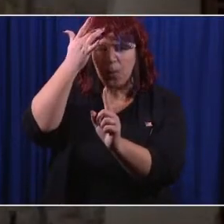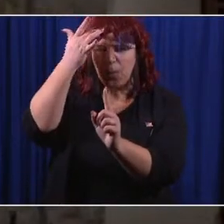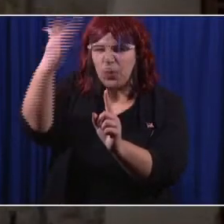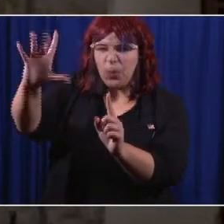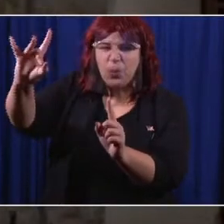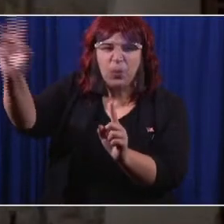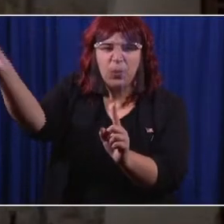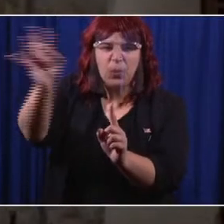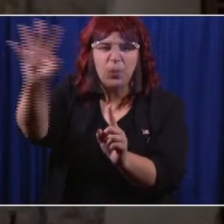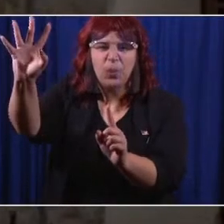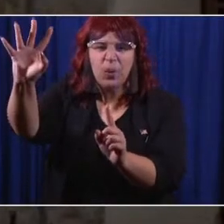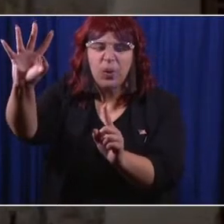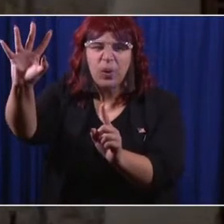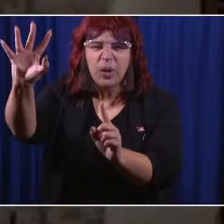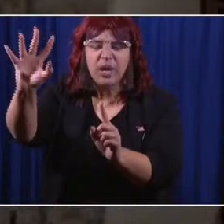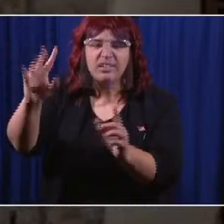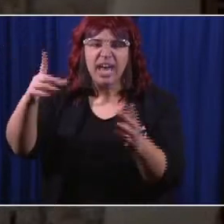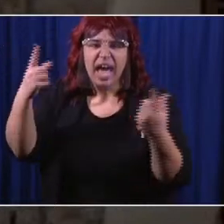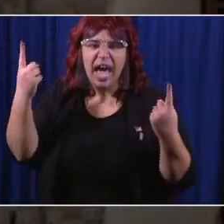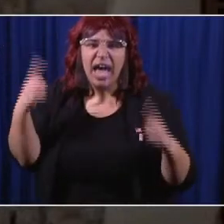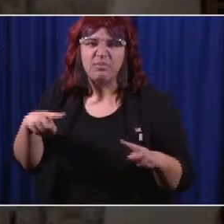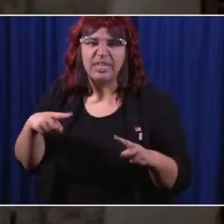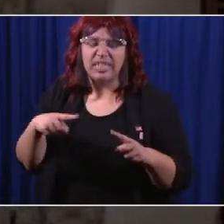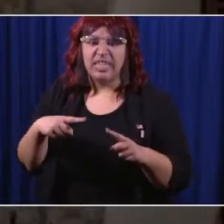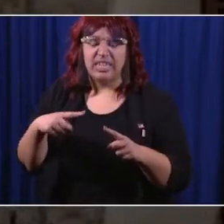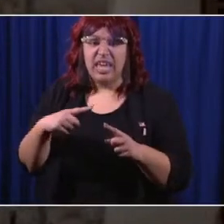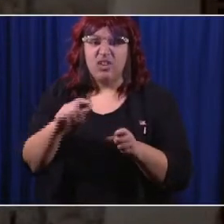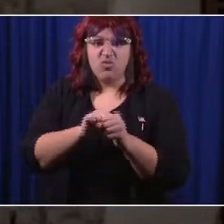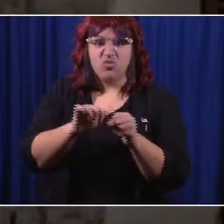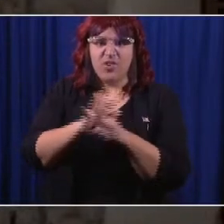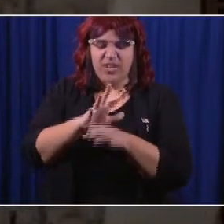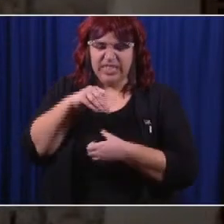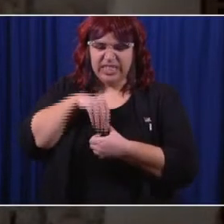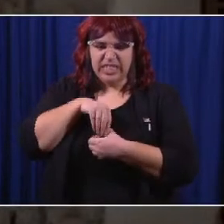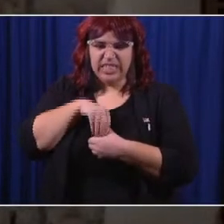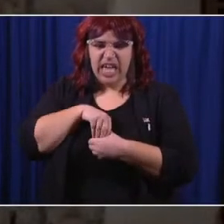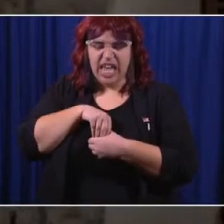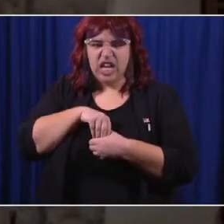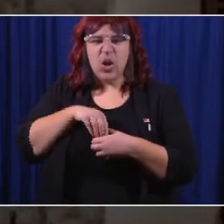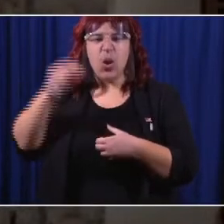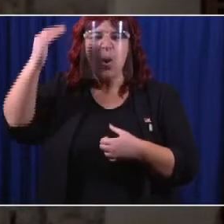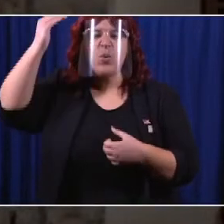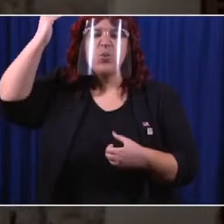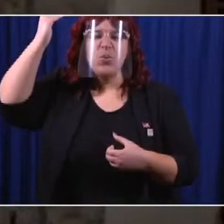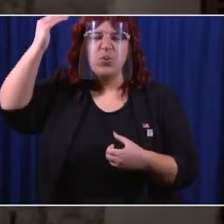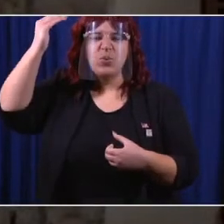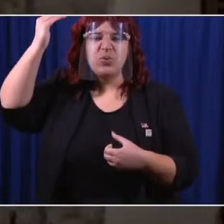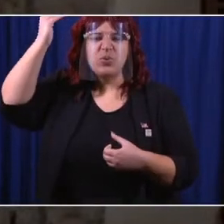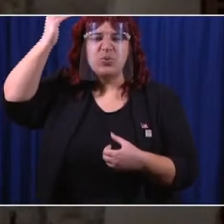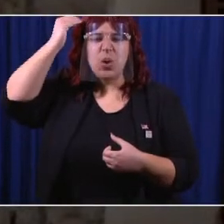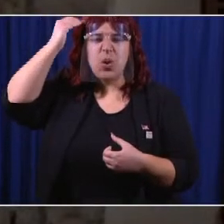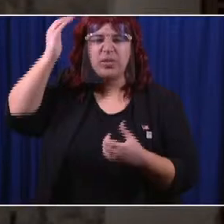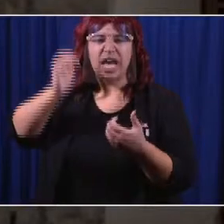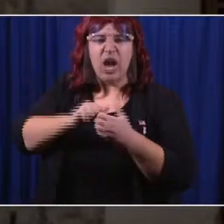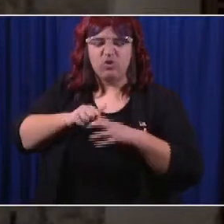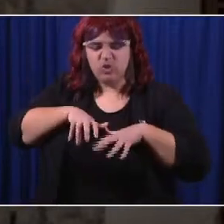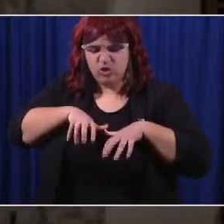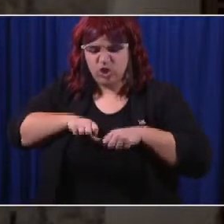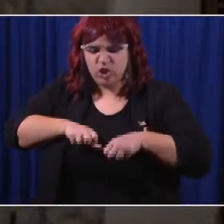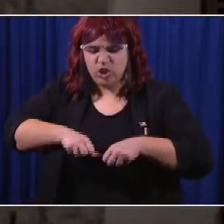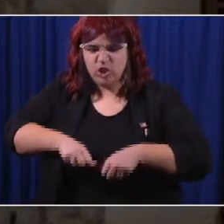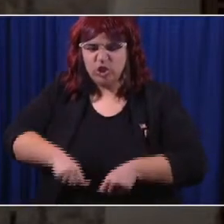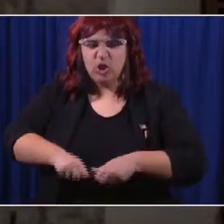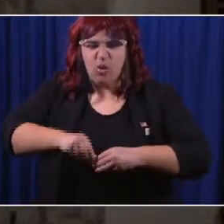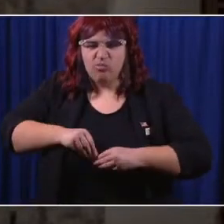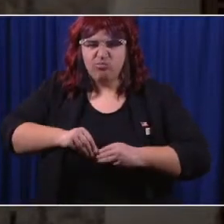health, so it will be complicated. And those are the things that you pay attention when it comes to close friends, close family members,